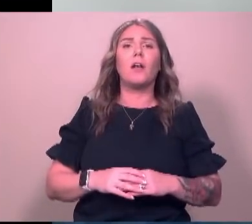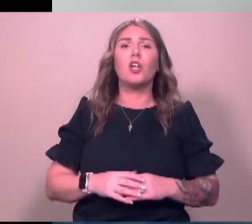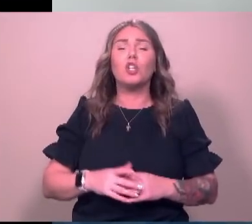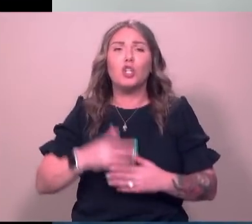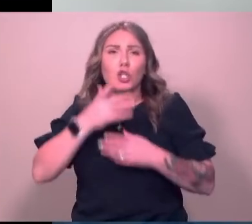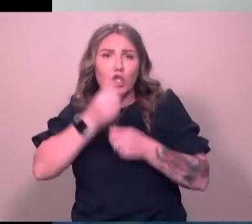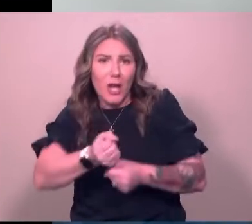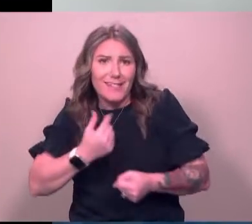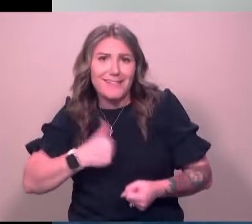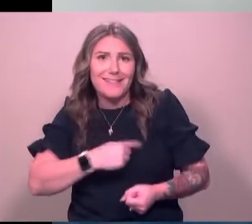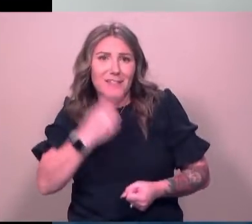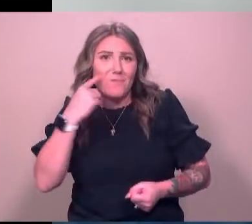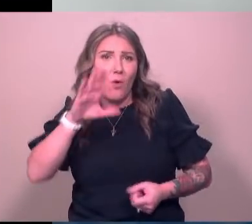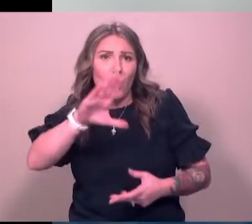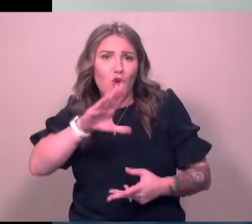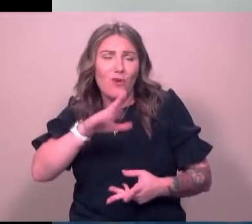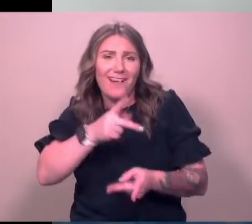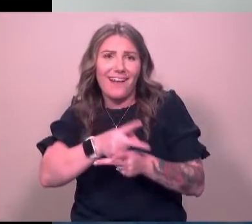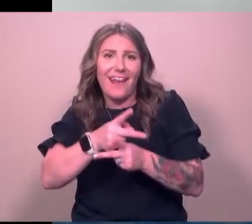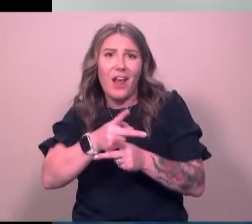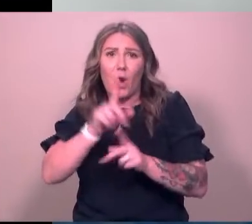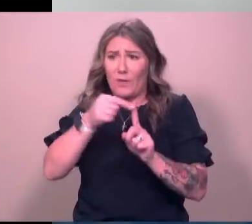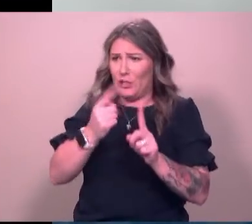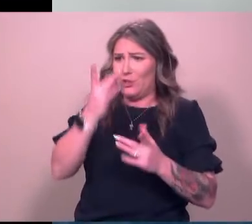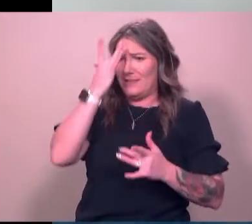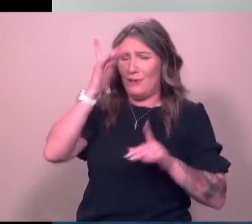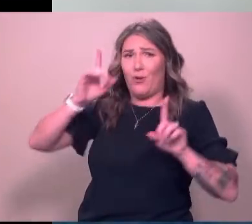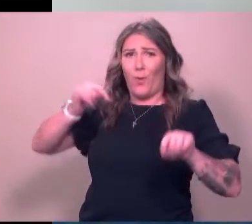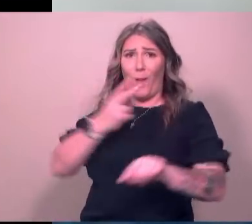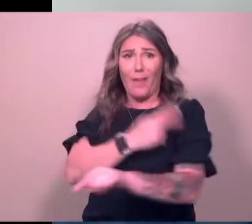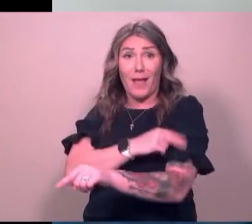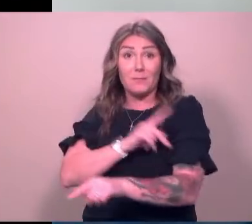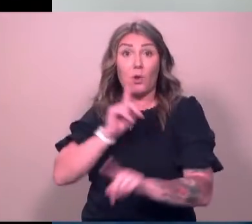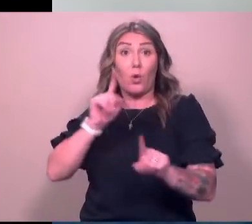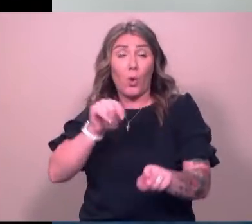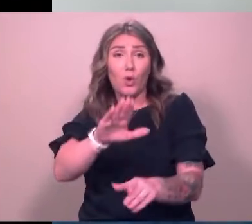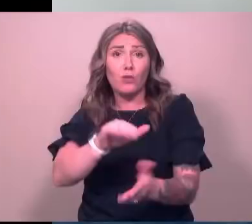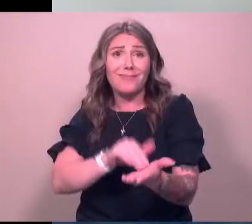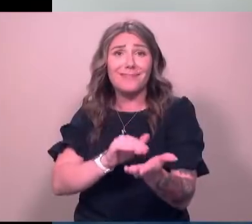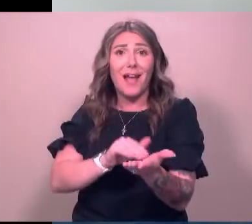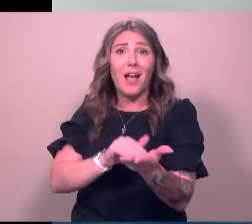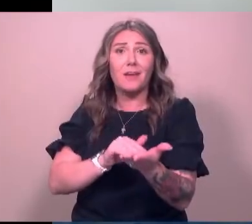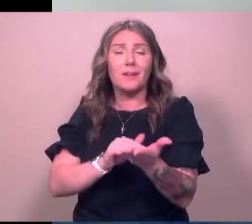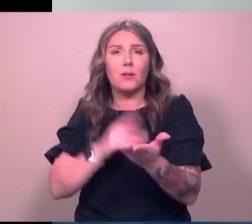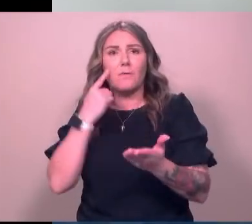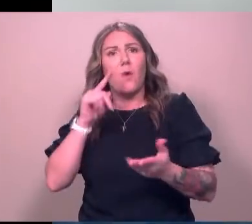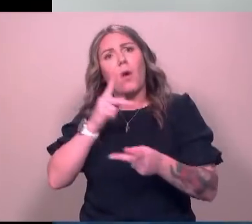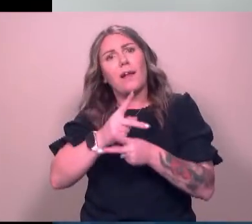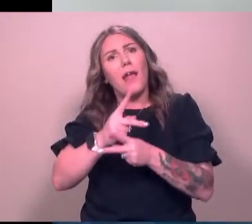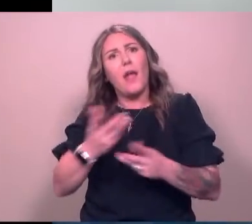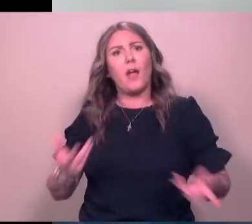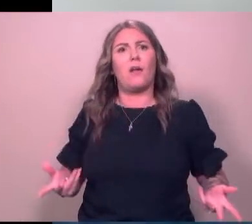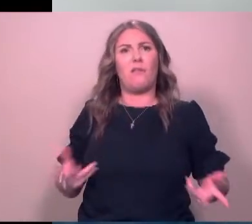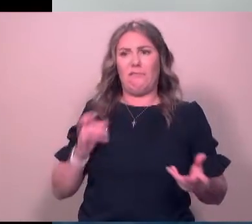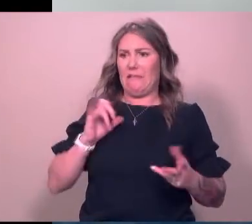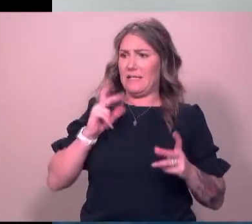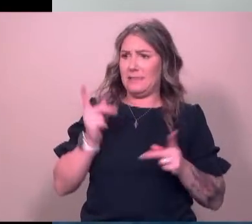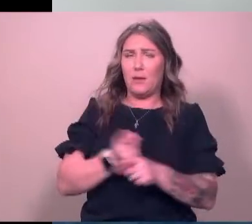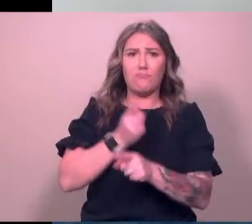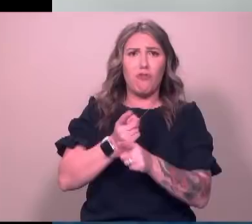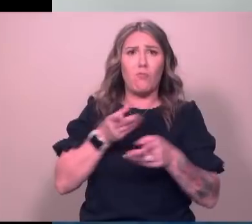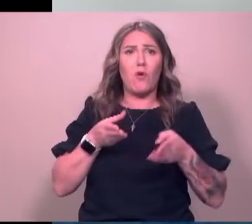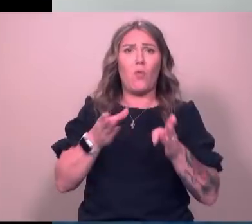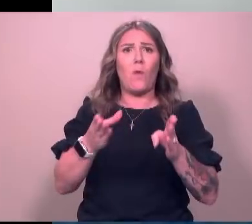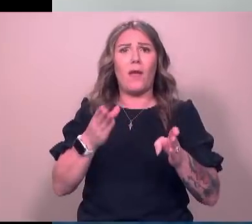get your care. When you get sick, you go to the hospital, you go to your doctor to seek care, and that is the appropriate way.